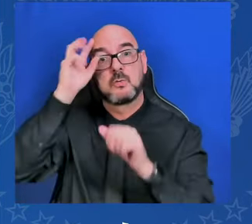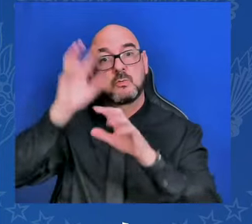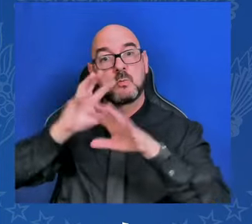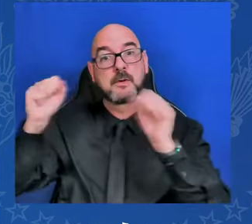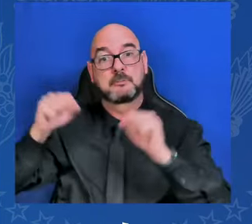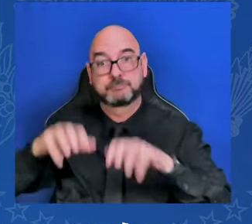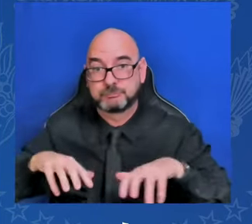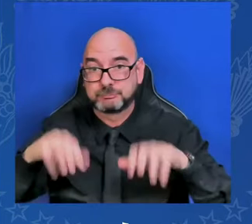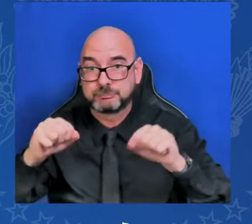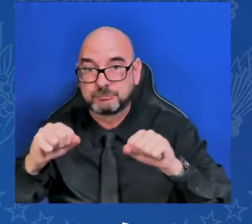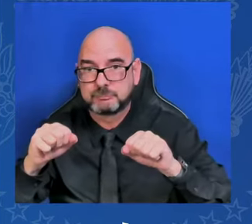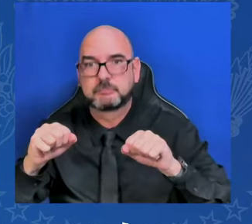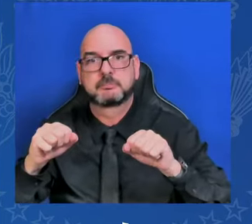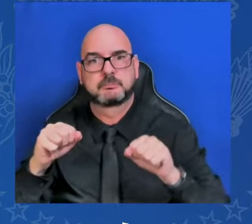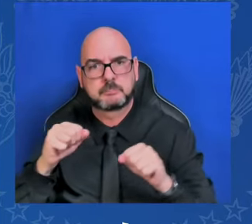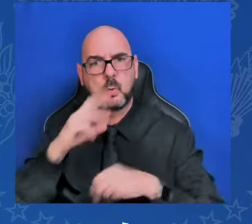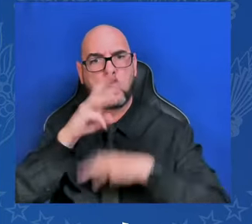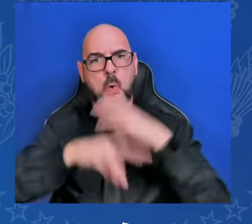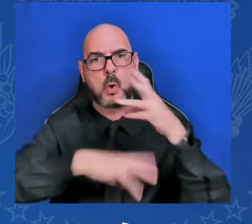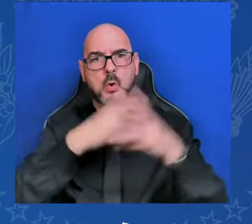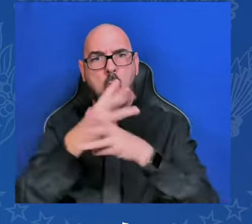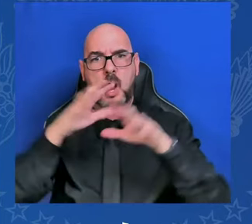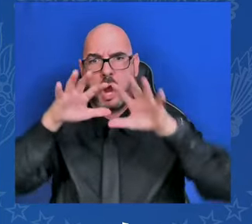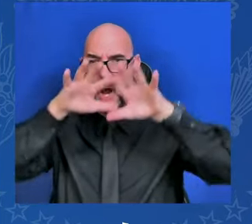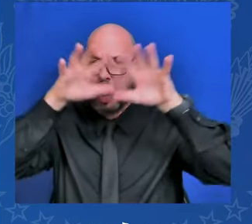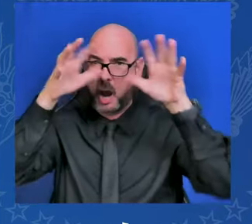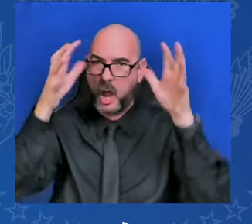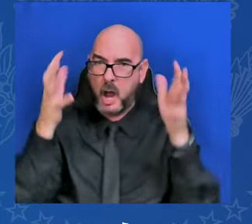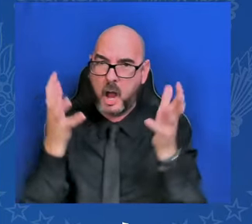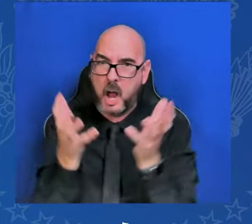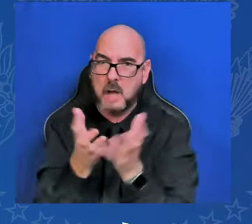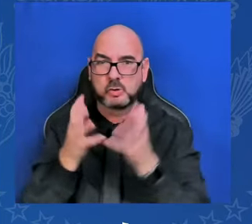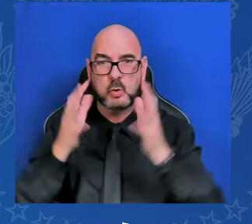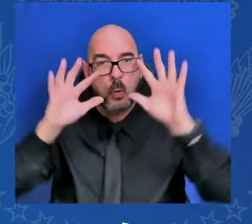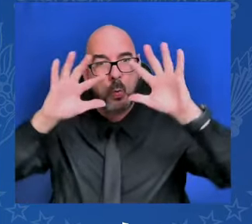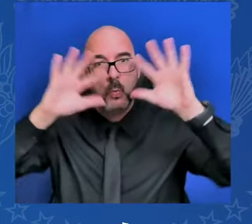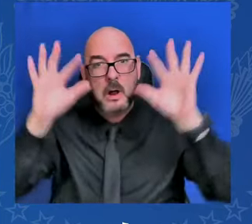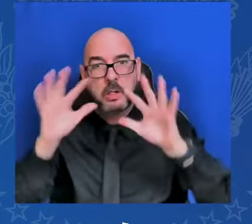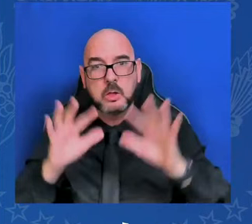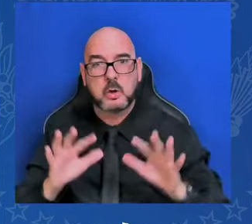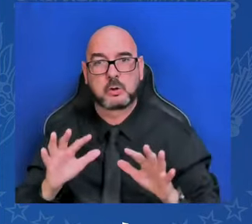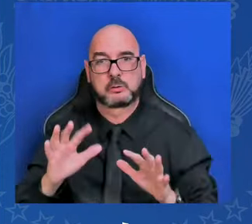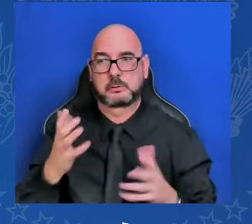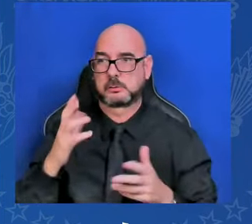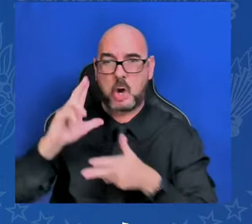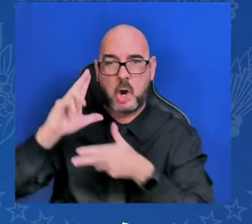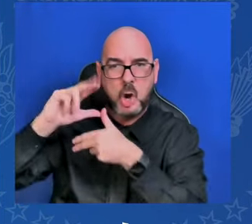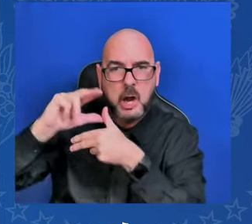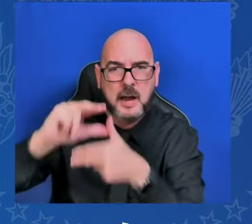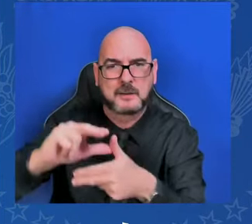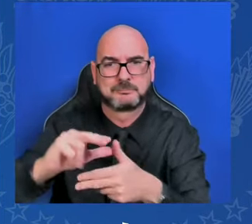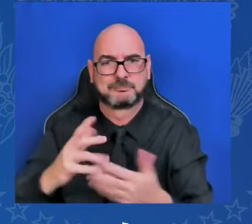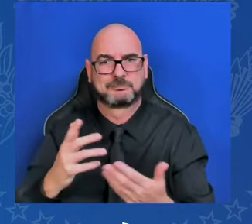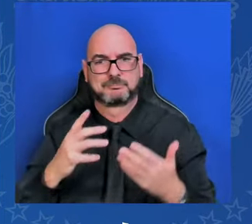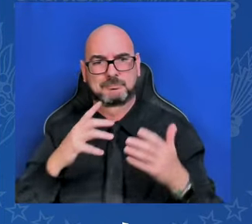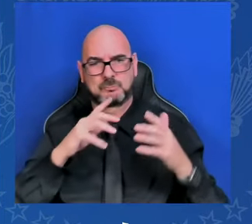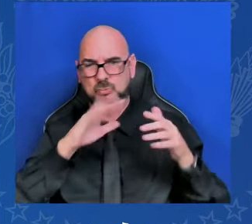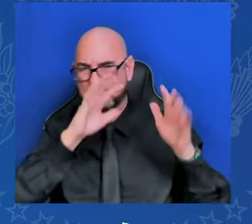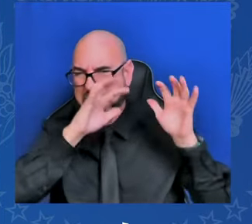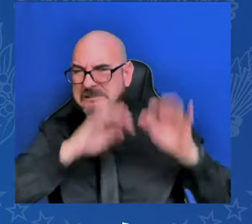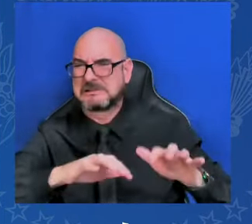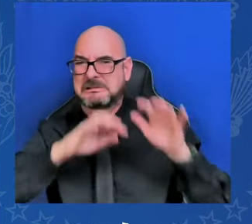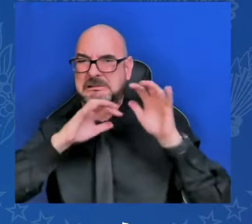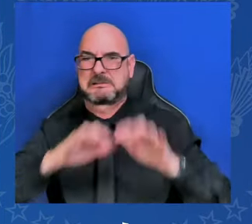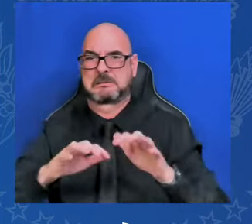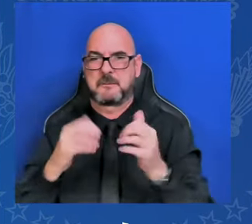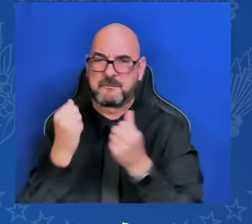by extreme weather events like hurricanes, powerful storms, wildfires, and floods.